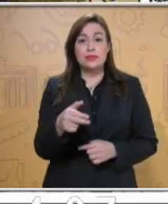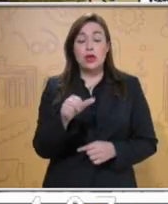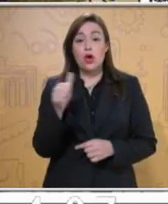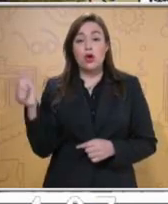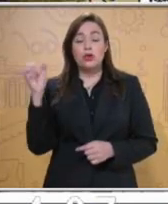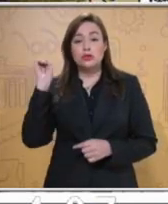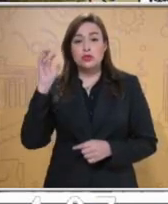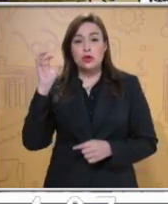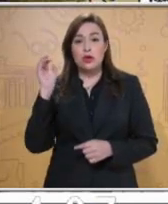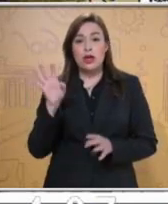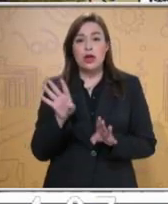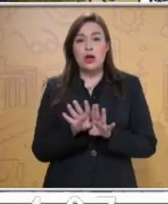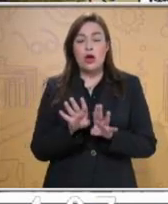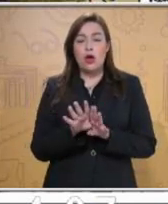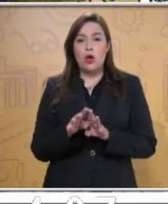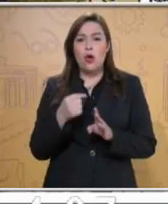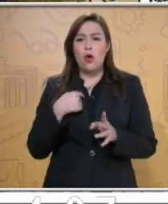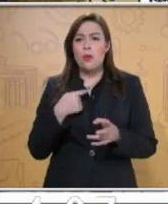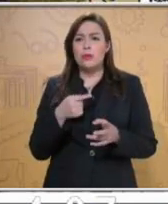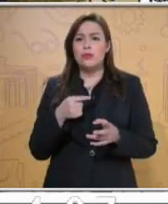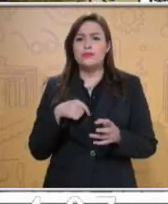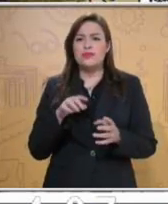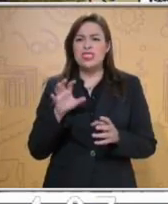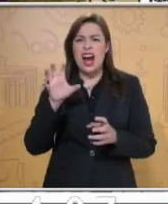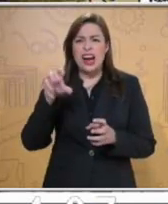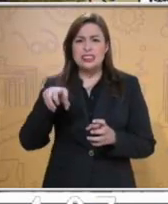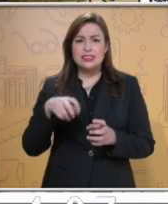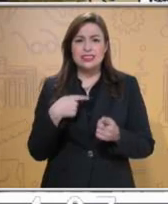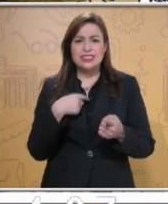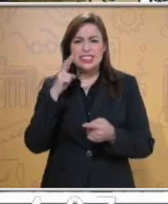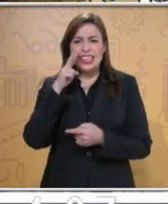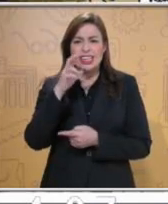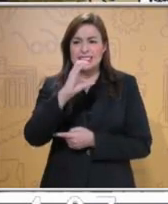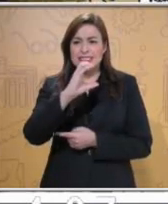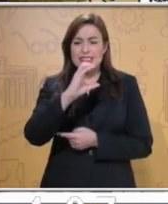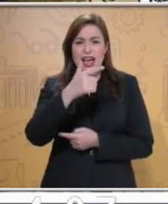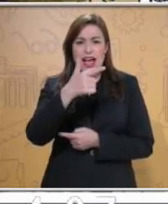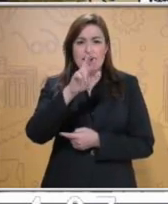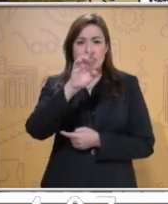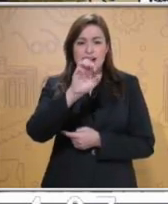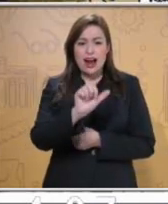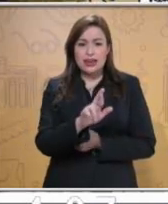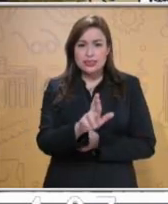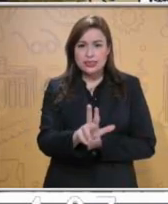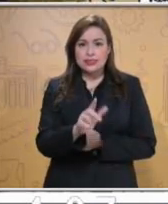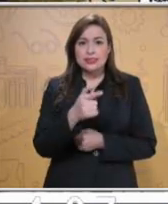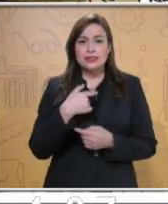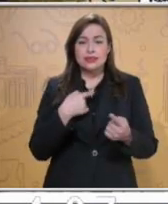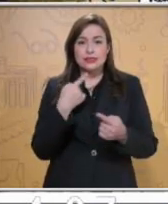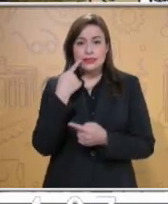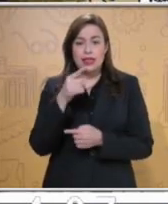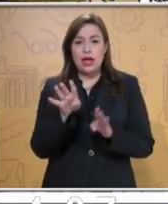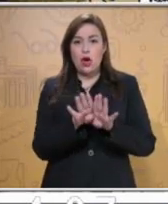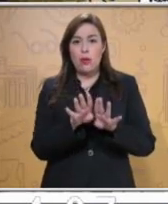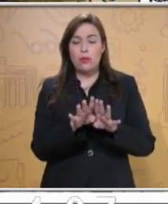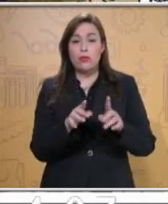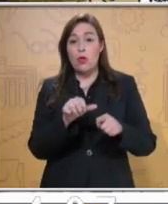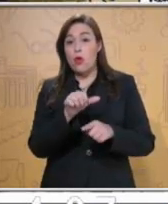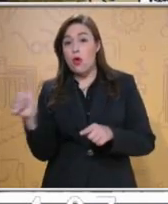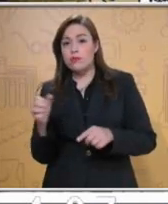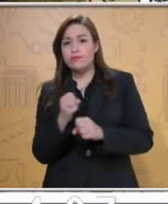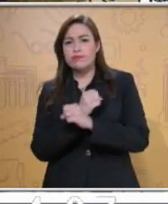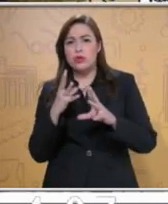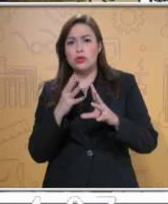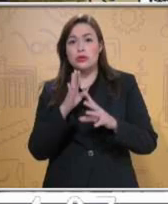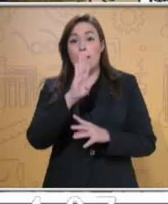an animal, roar. And we have another one that represents the explosion of a bomb, boom.